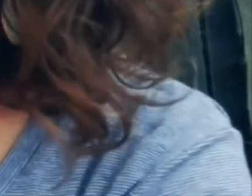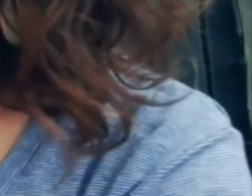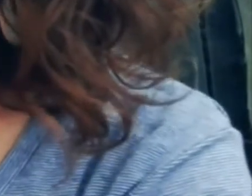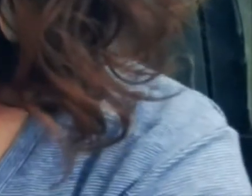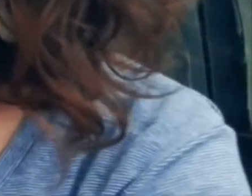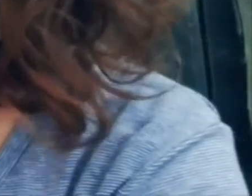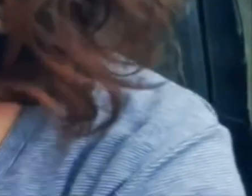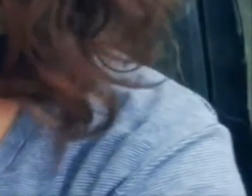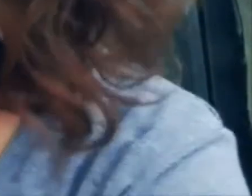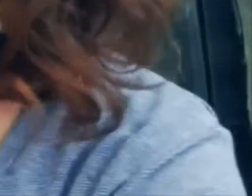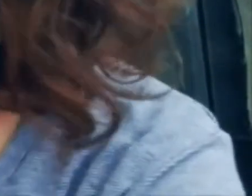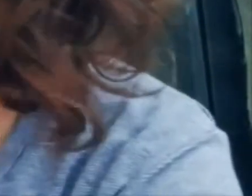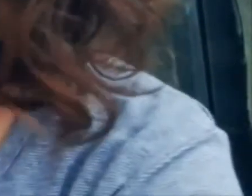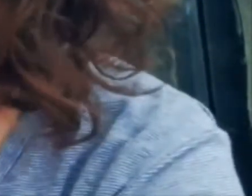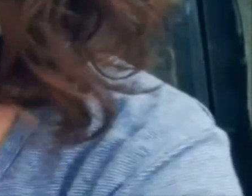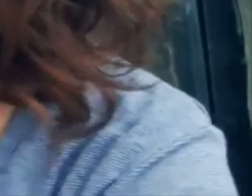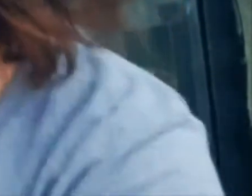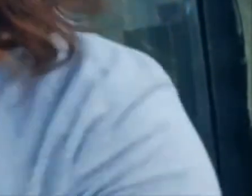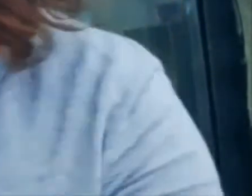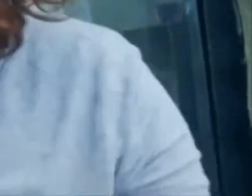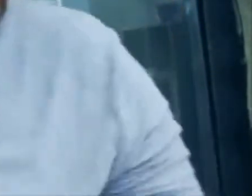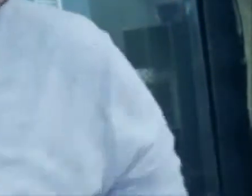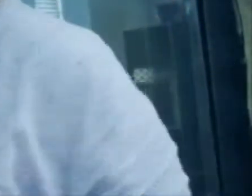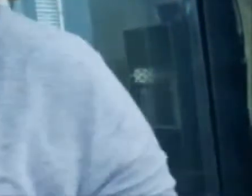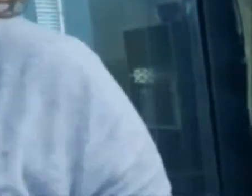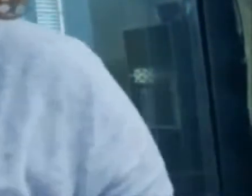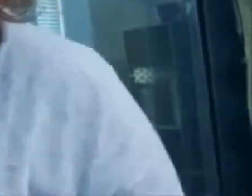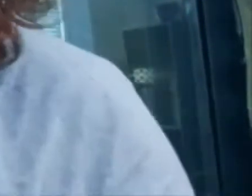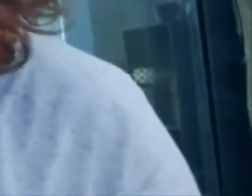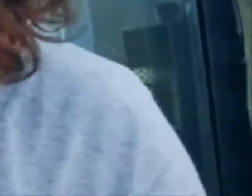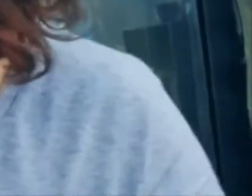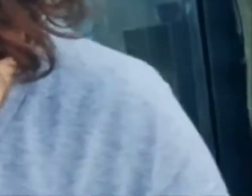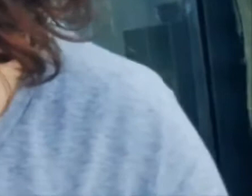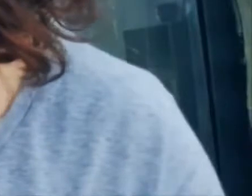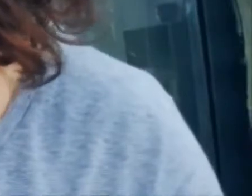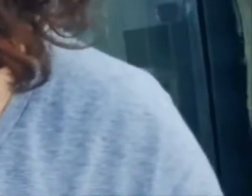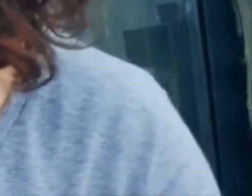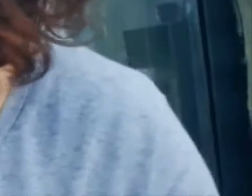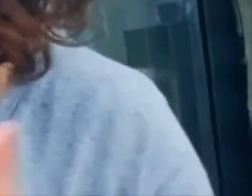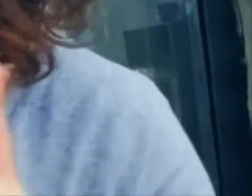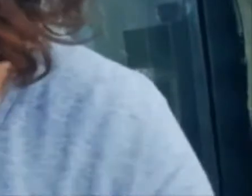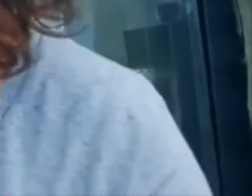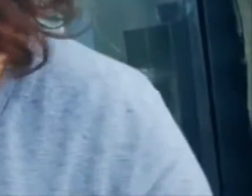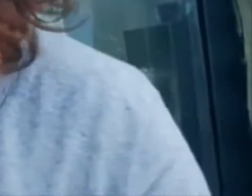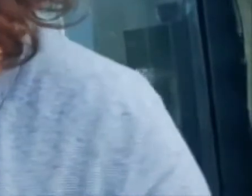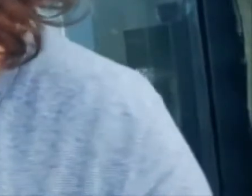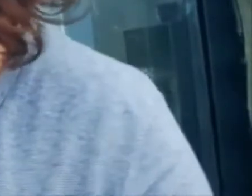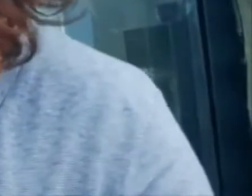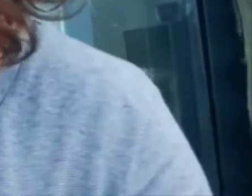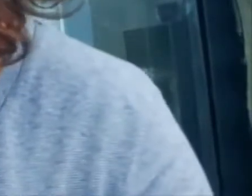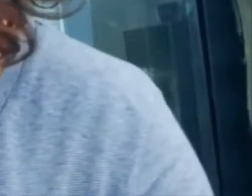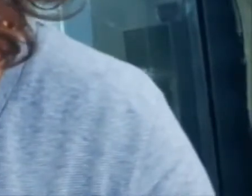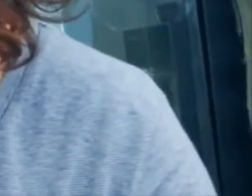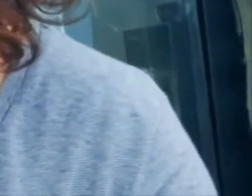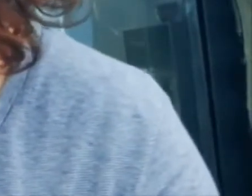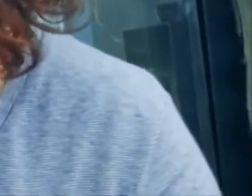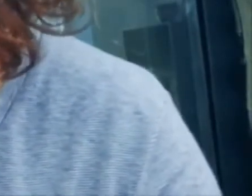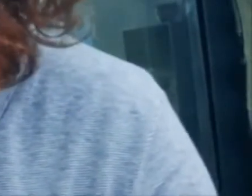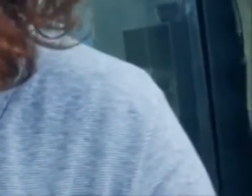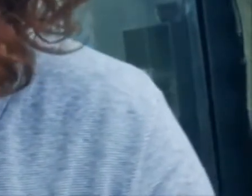God bless you. Hey y'all, it's Leah back with the cooking tutorials, and